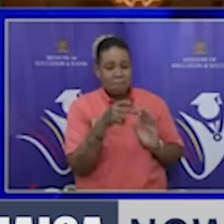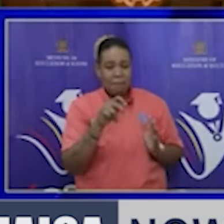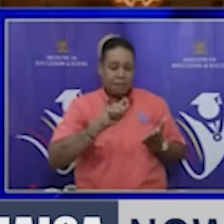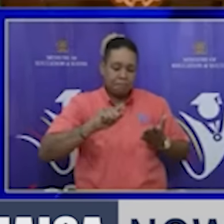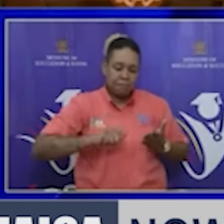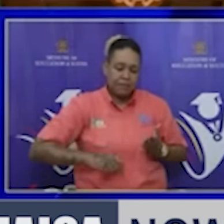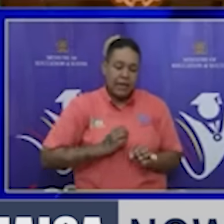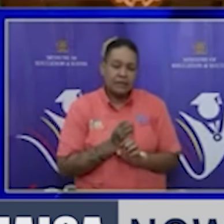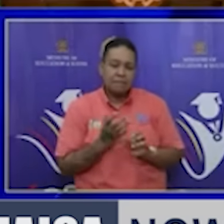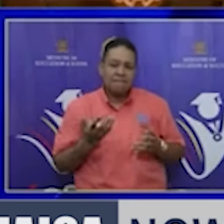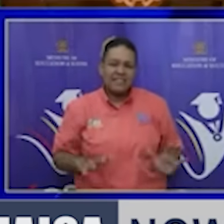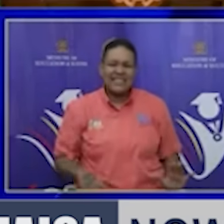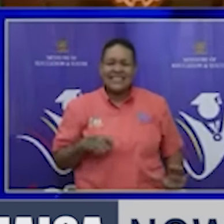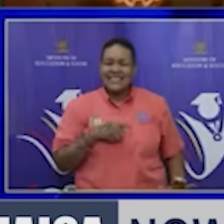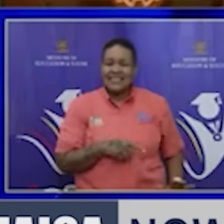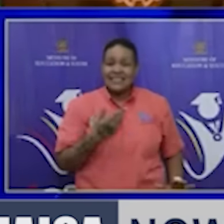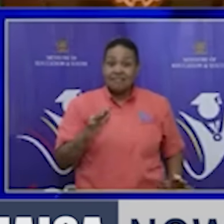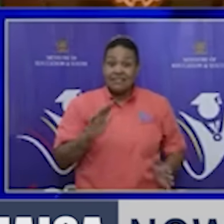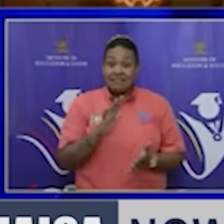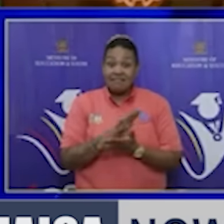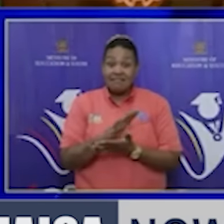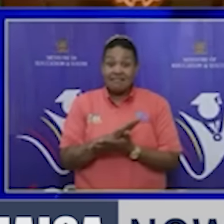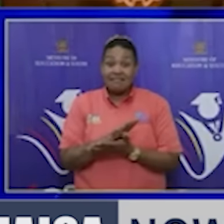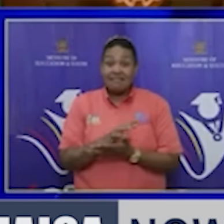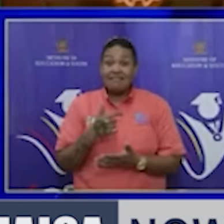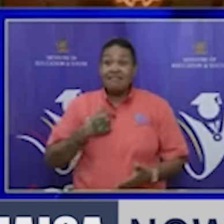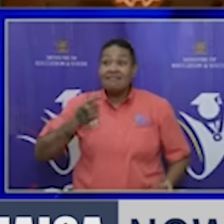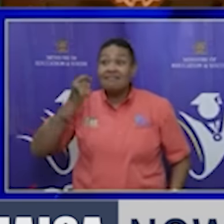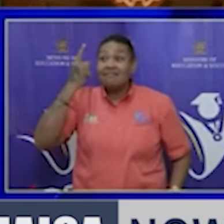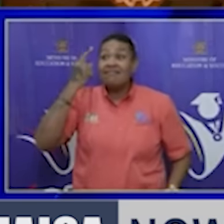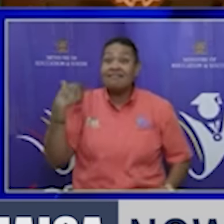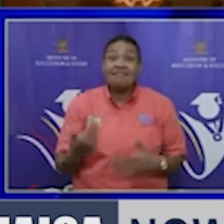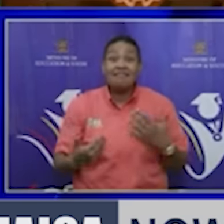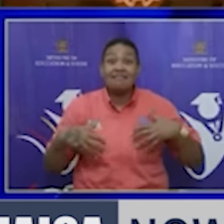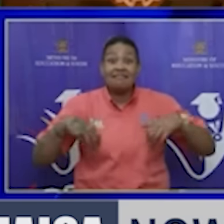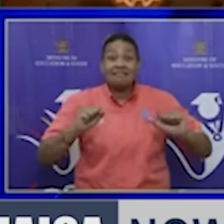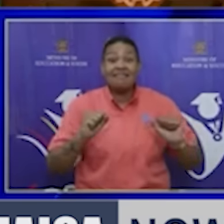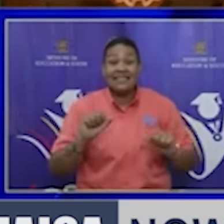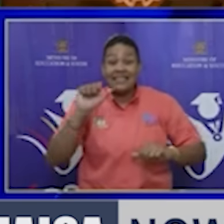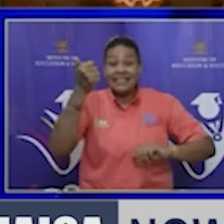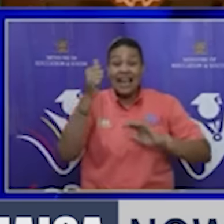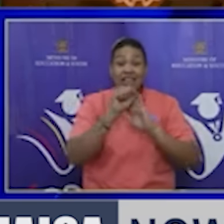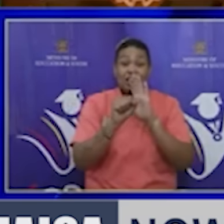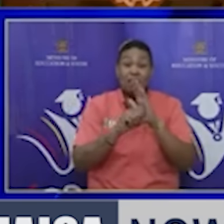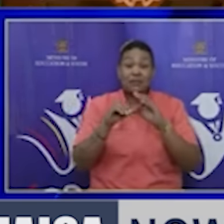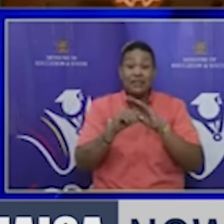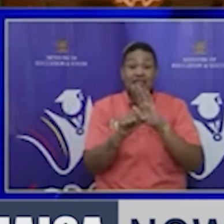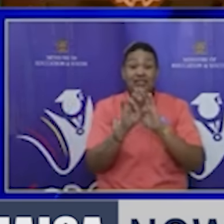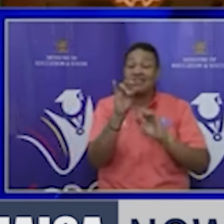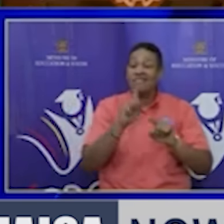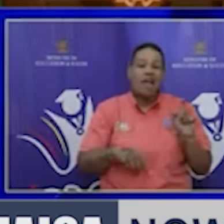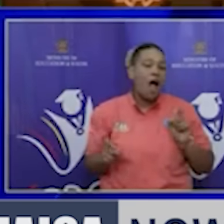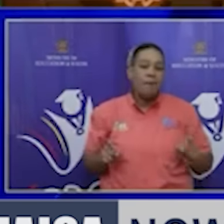exam are not academically equipped to undertake 10 subjects in grade